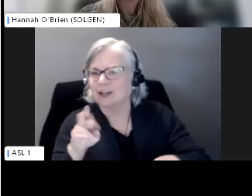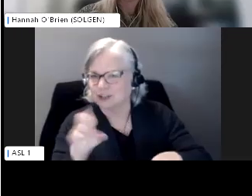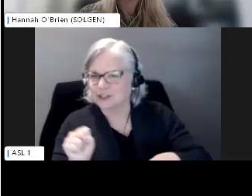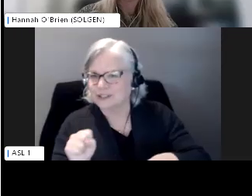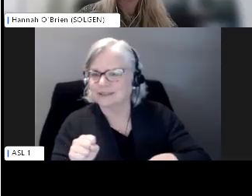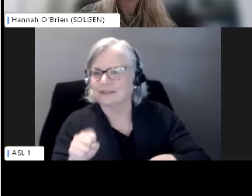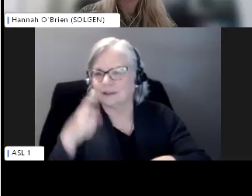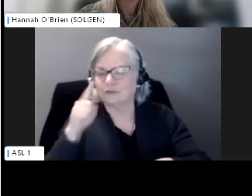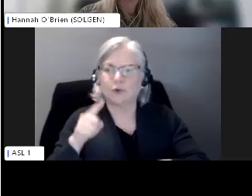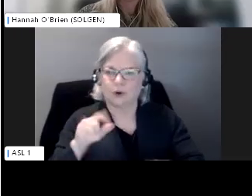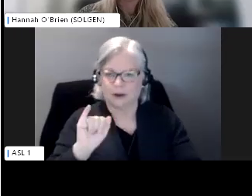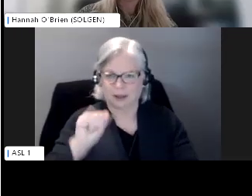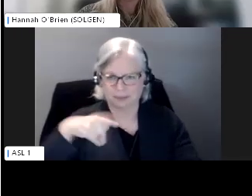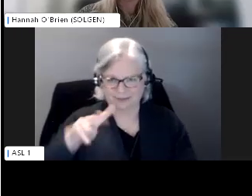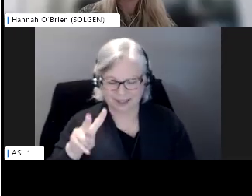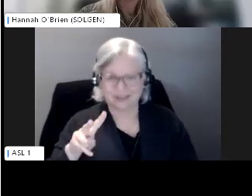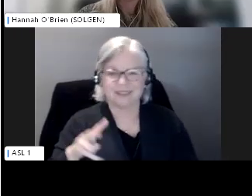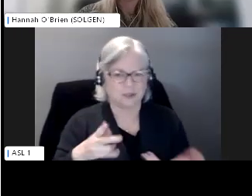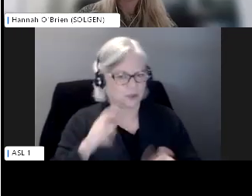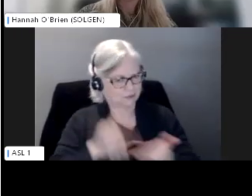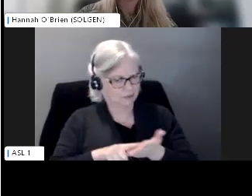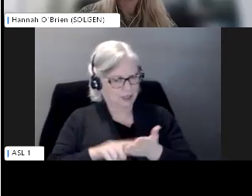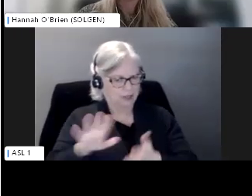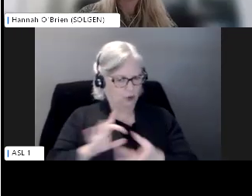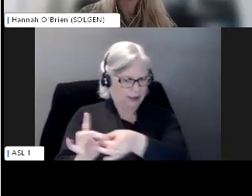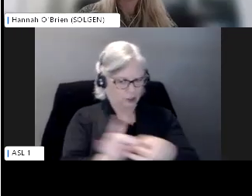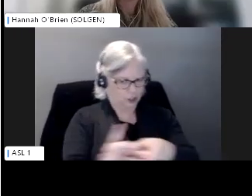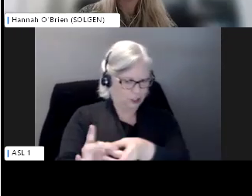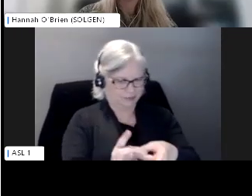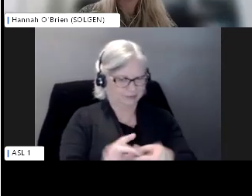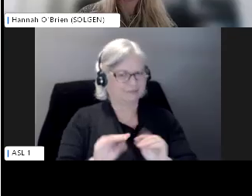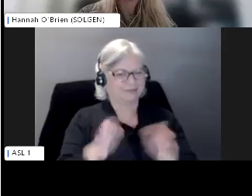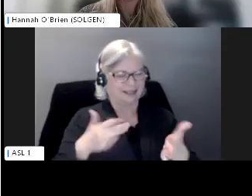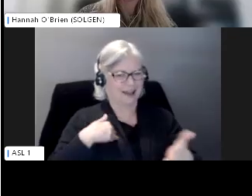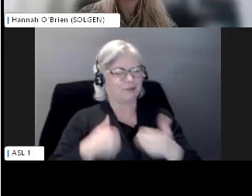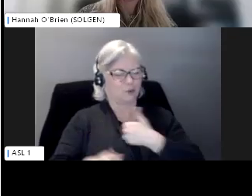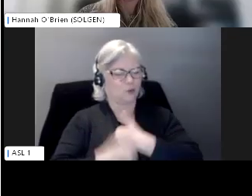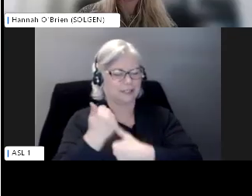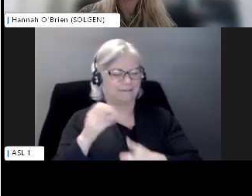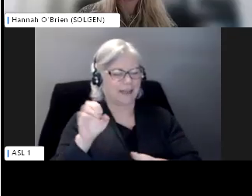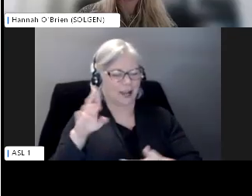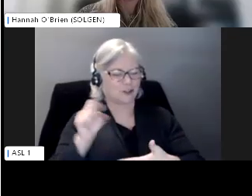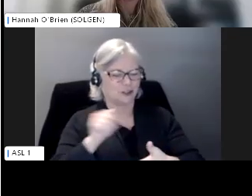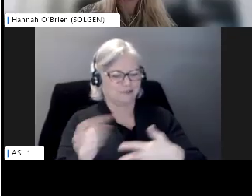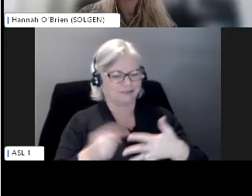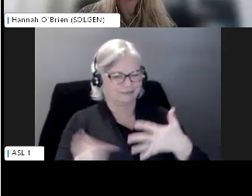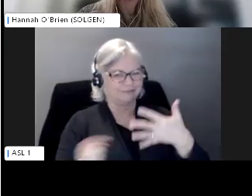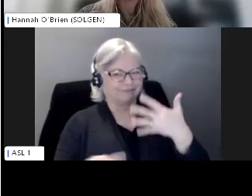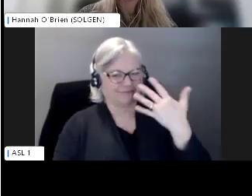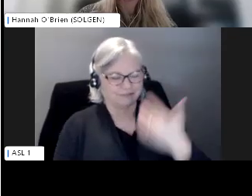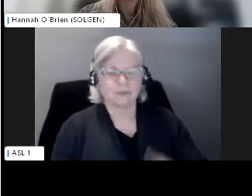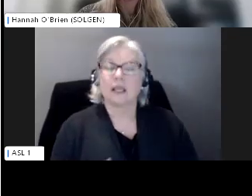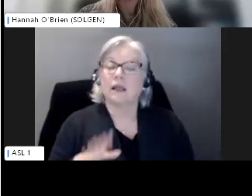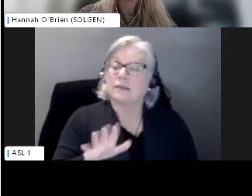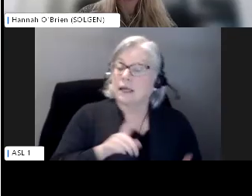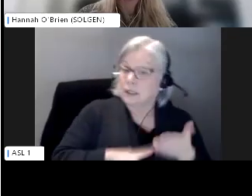in the Ryans' relationship. And I'll take you to those in a moment. The inquest jury ultimately made